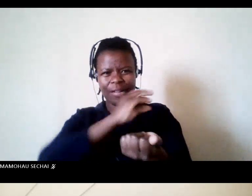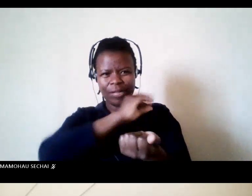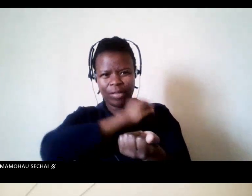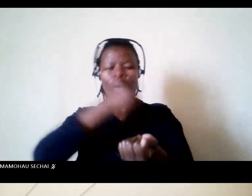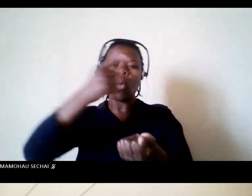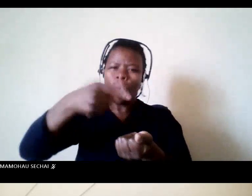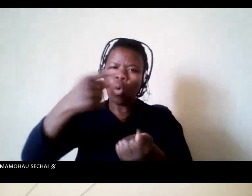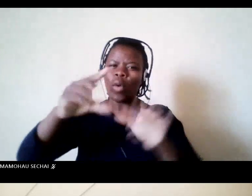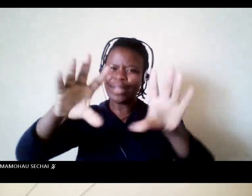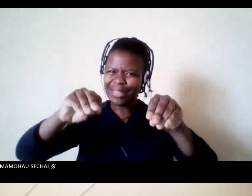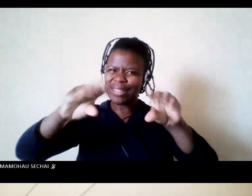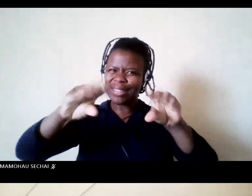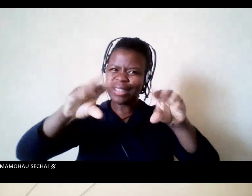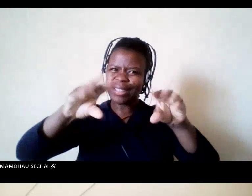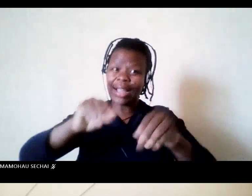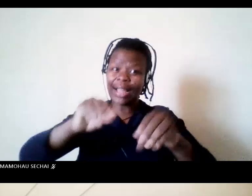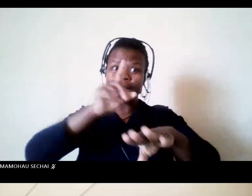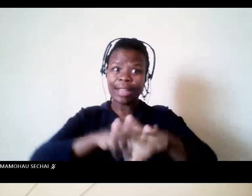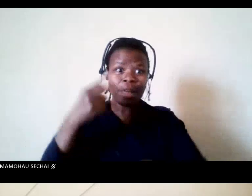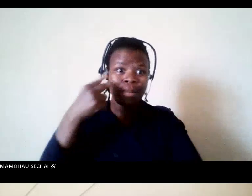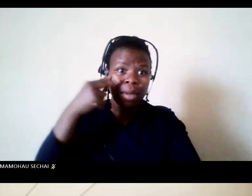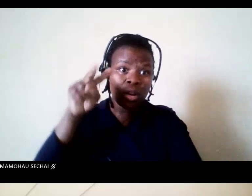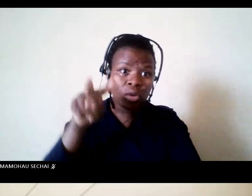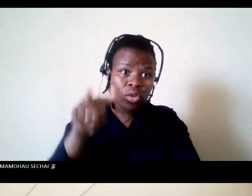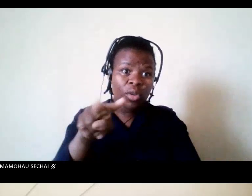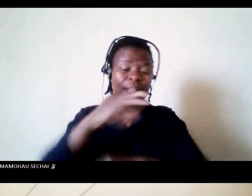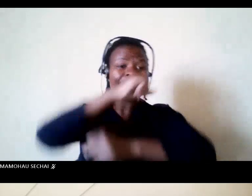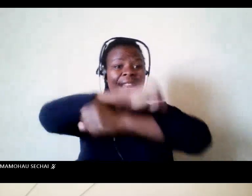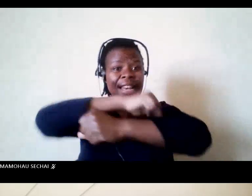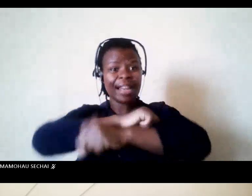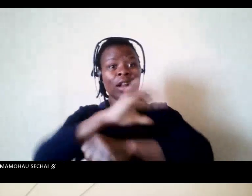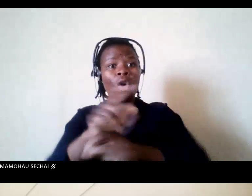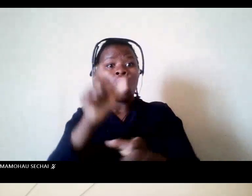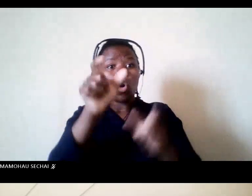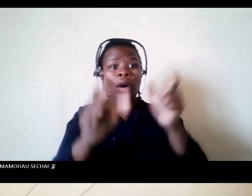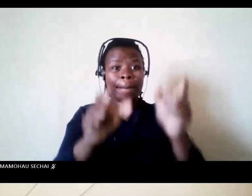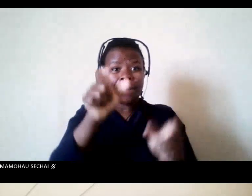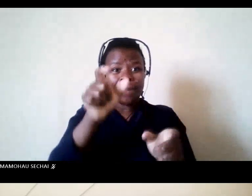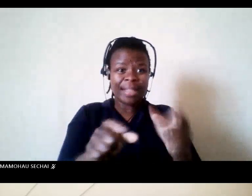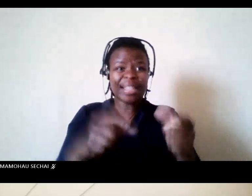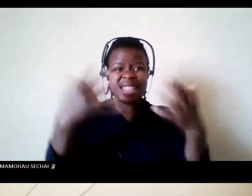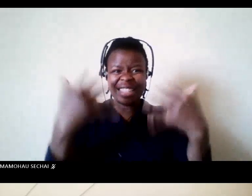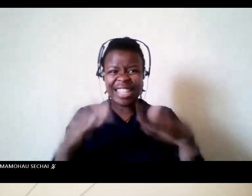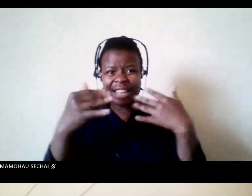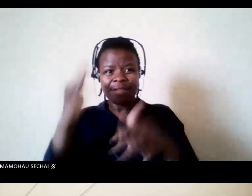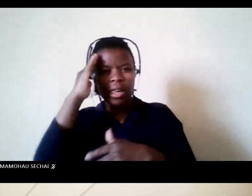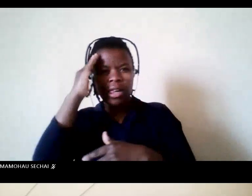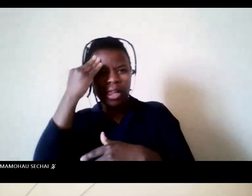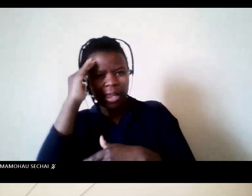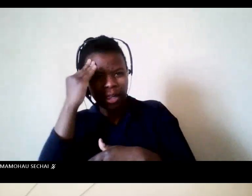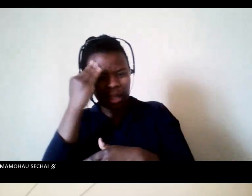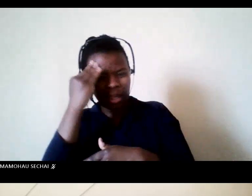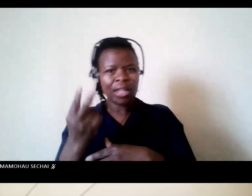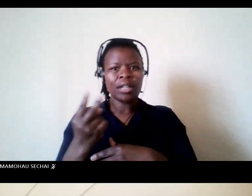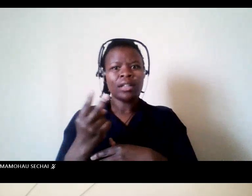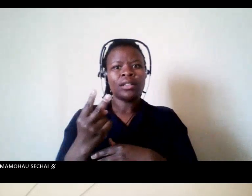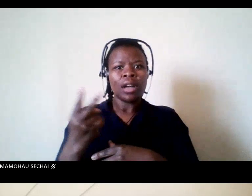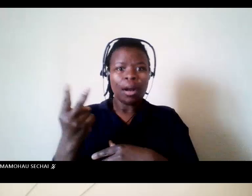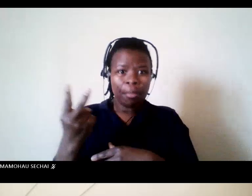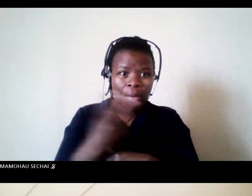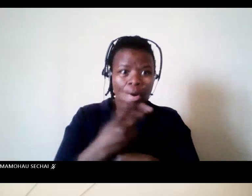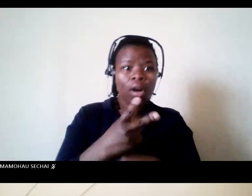there, when we look at learners or persons with severe to profound intellectual disabilities, as both Pearl and Ike